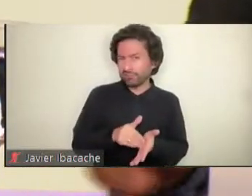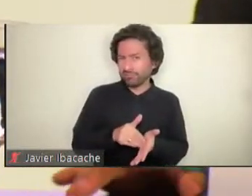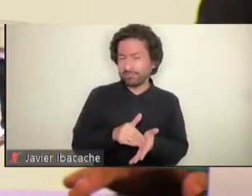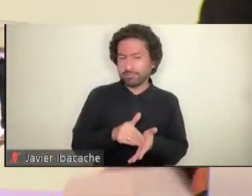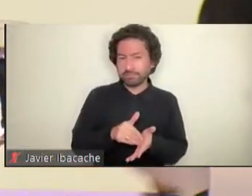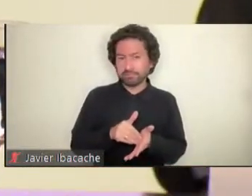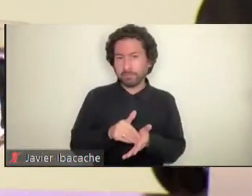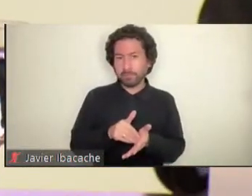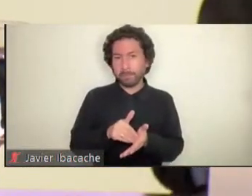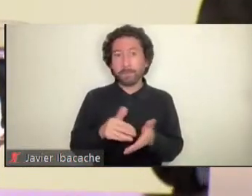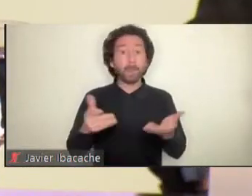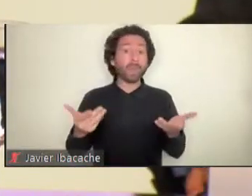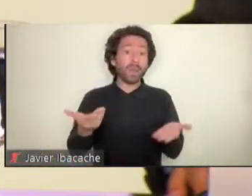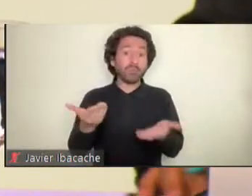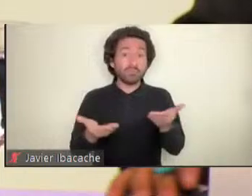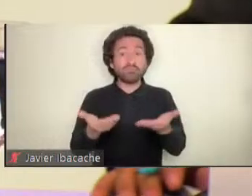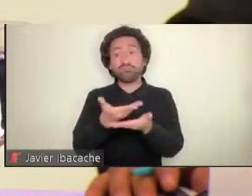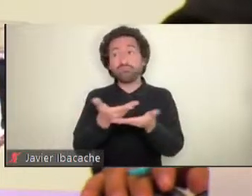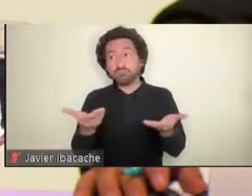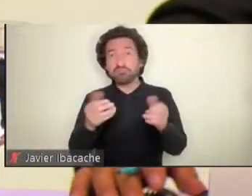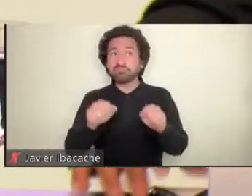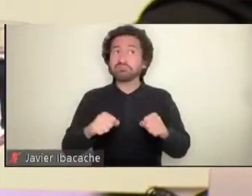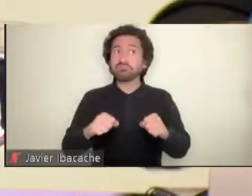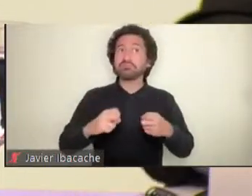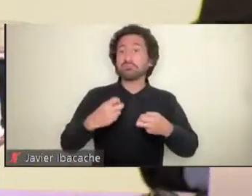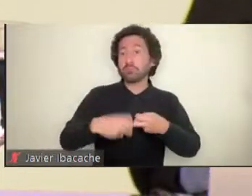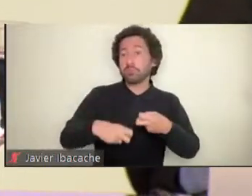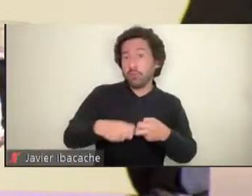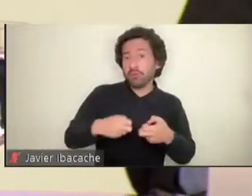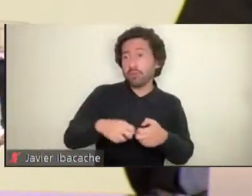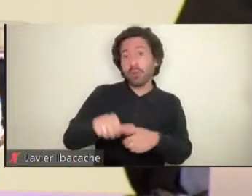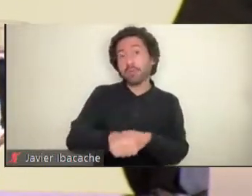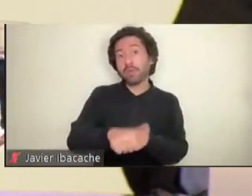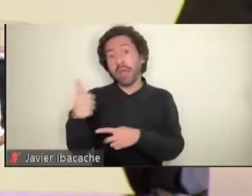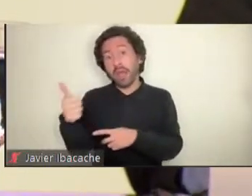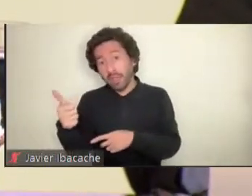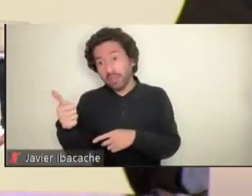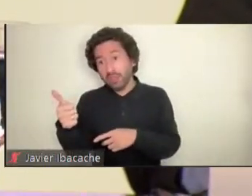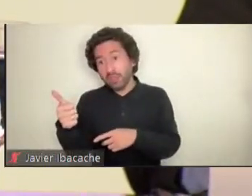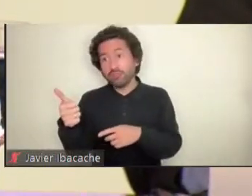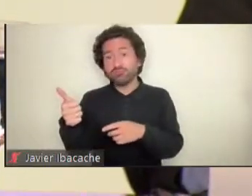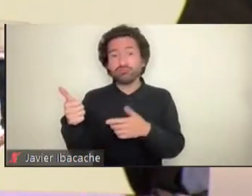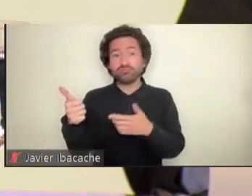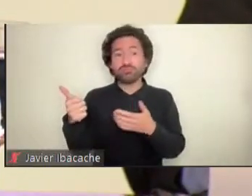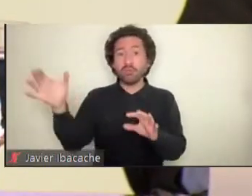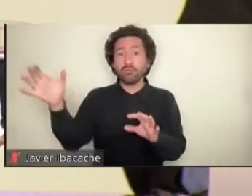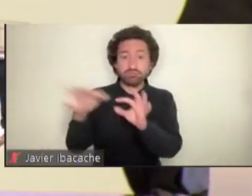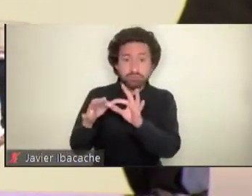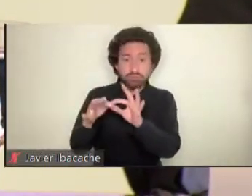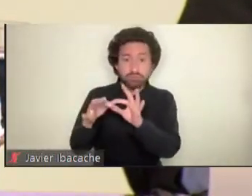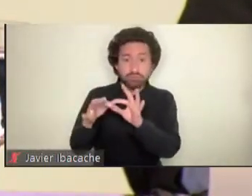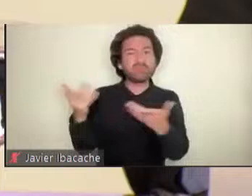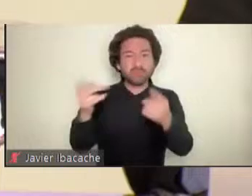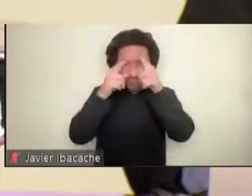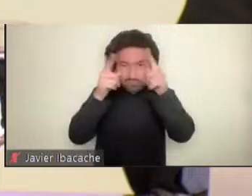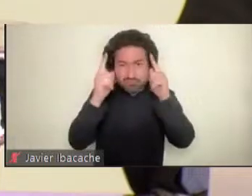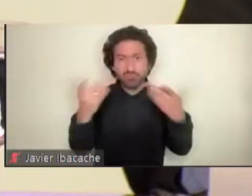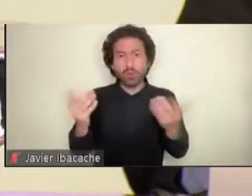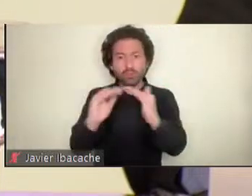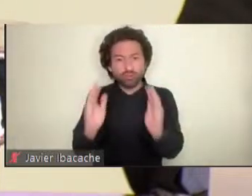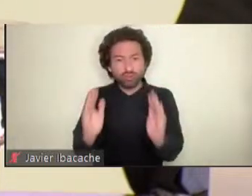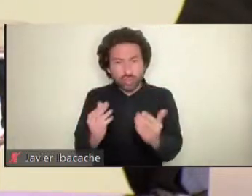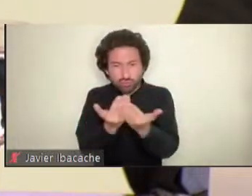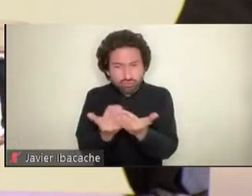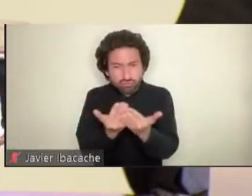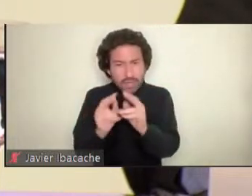but they are not predominant. And usually there is an issue in contacting